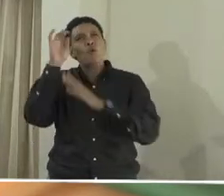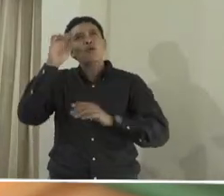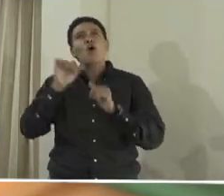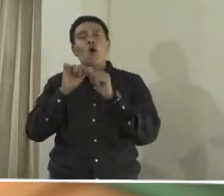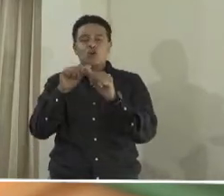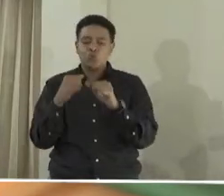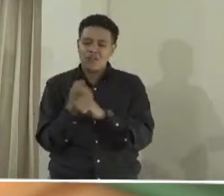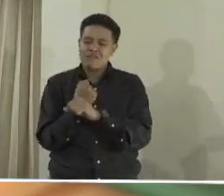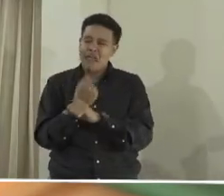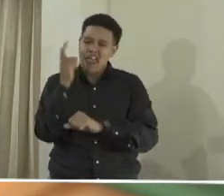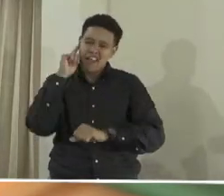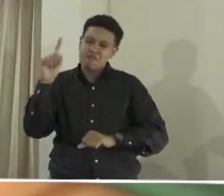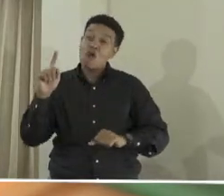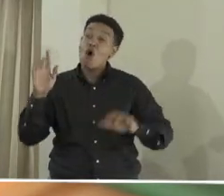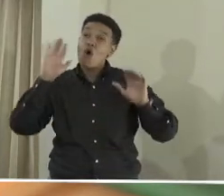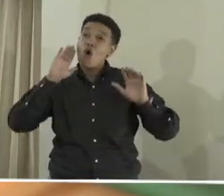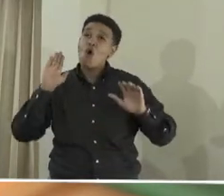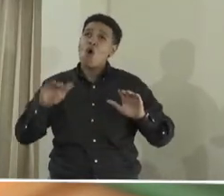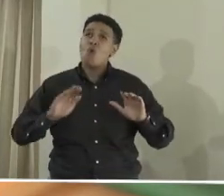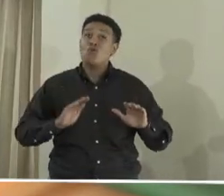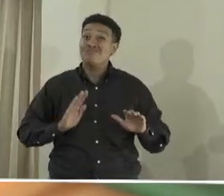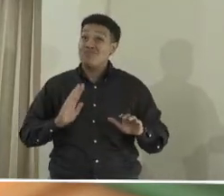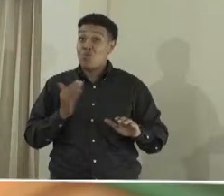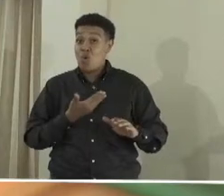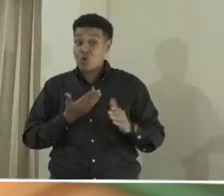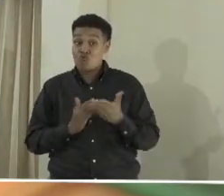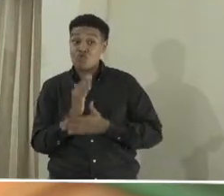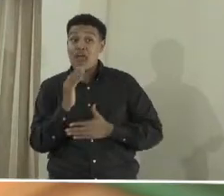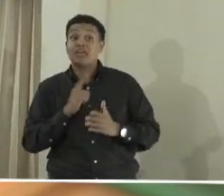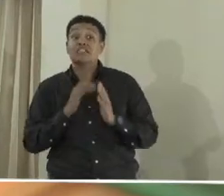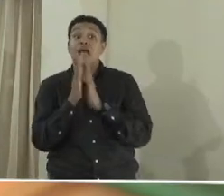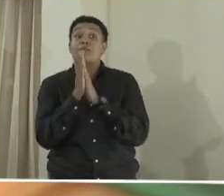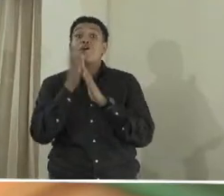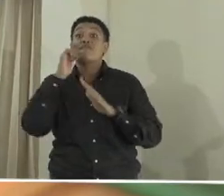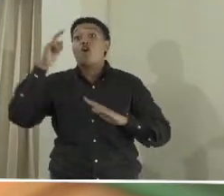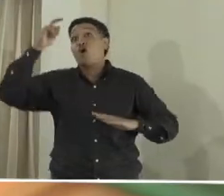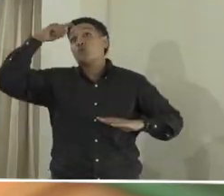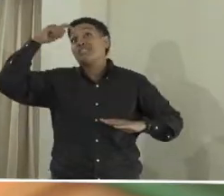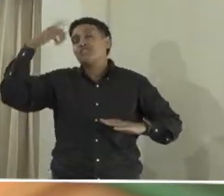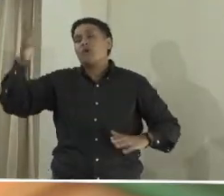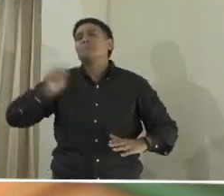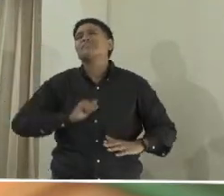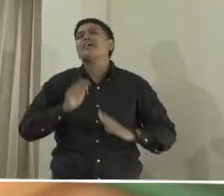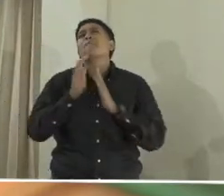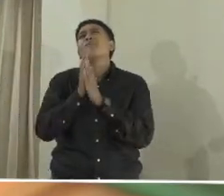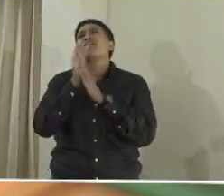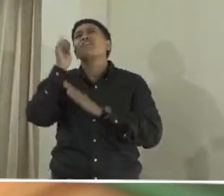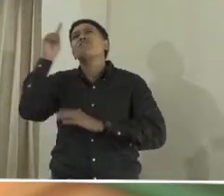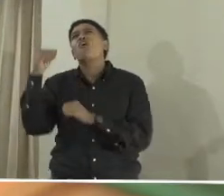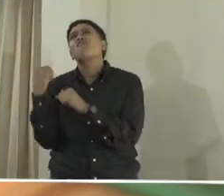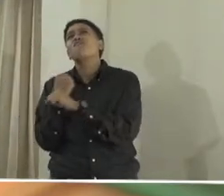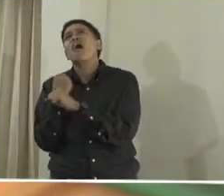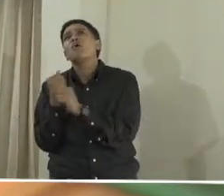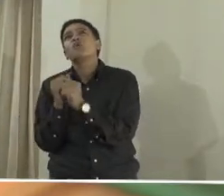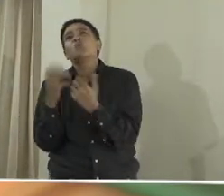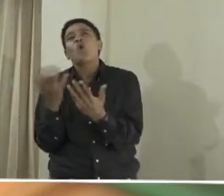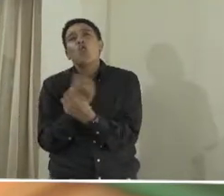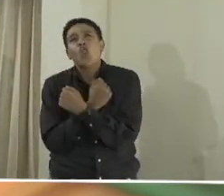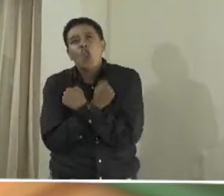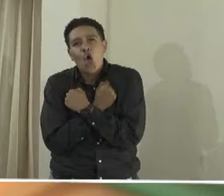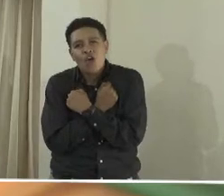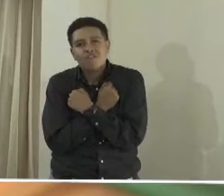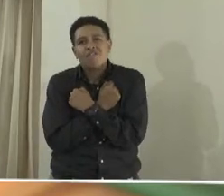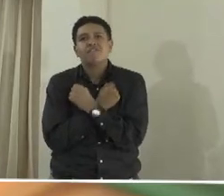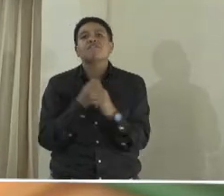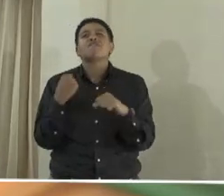fight for our rights. However, God, I pray for wisdom. I pray you'll teach us to fight with love, to fight